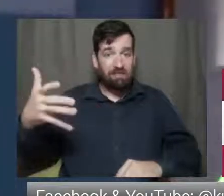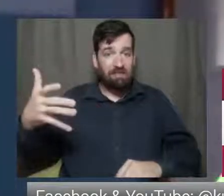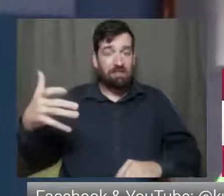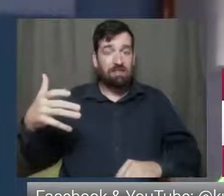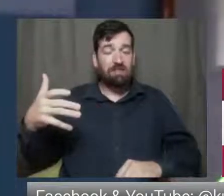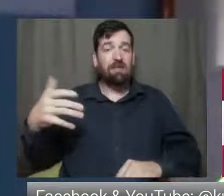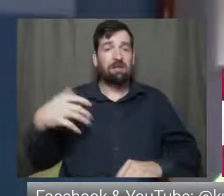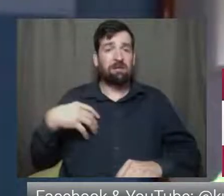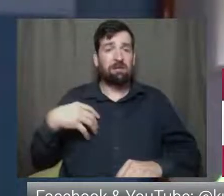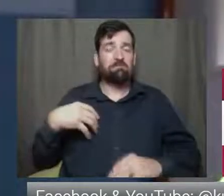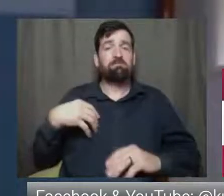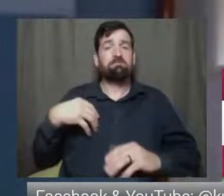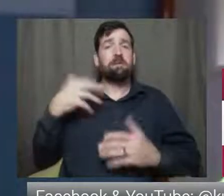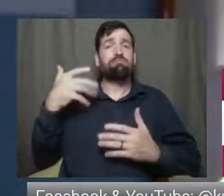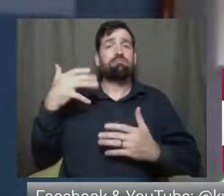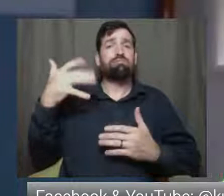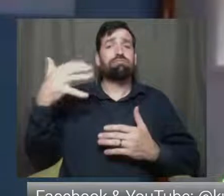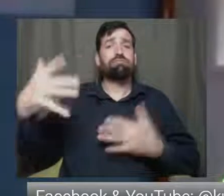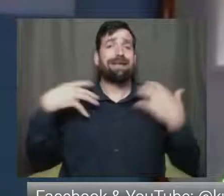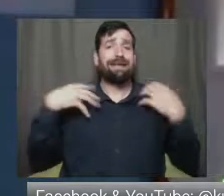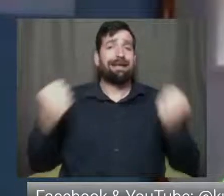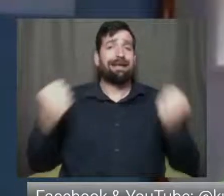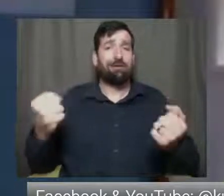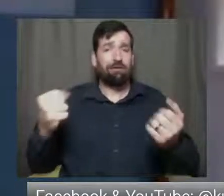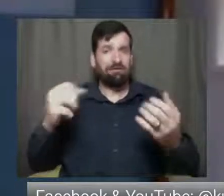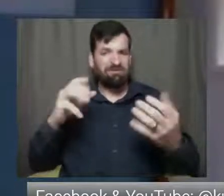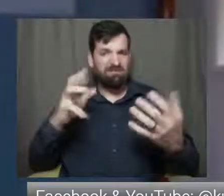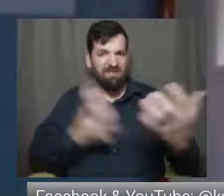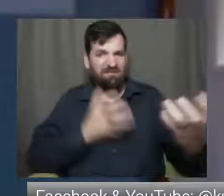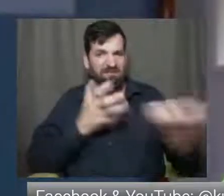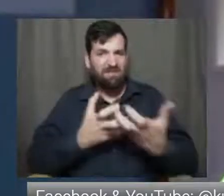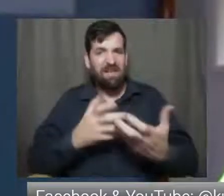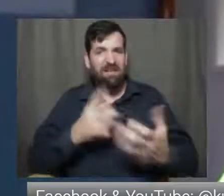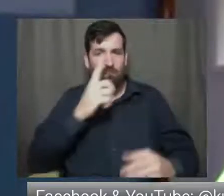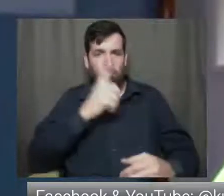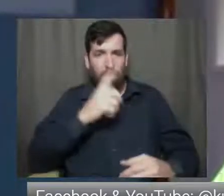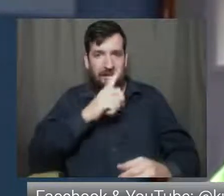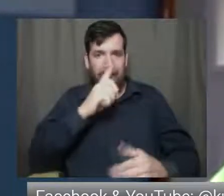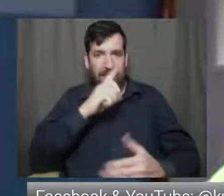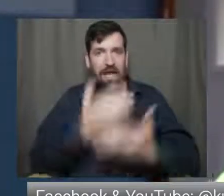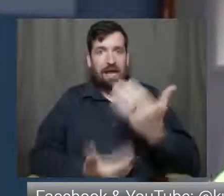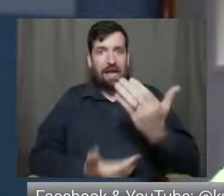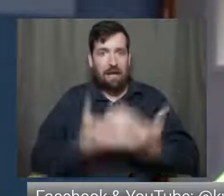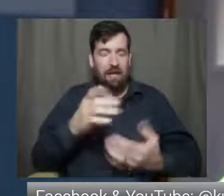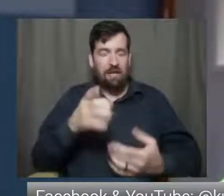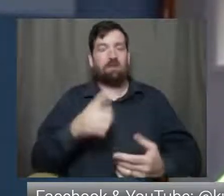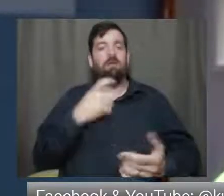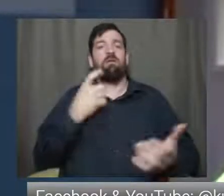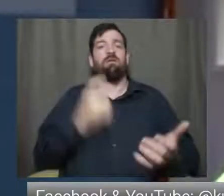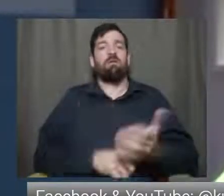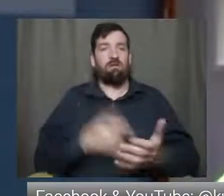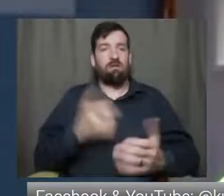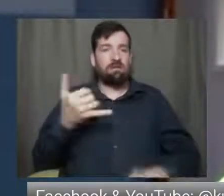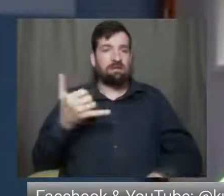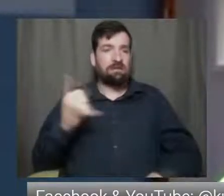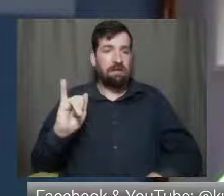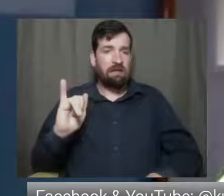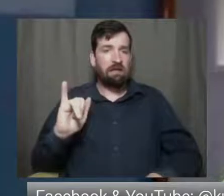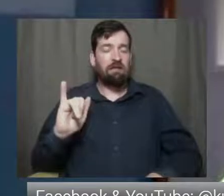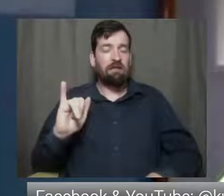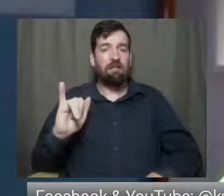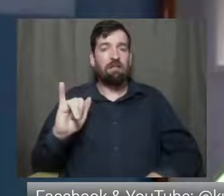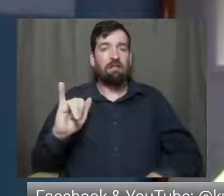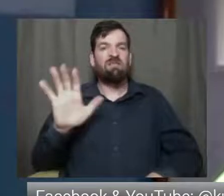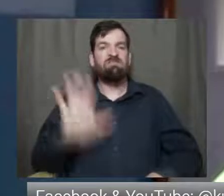healed up and they were fitting me for a prosthetic hand. And they discovered that I still had about an inch